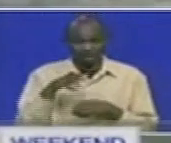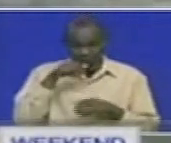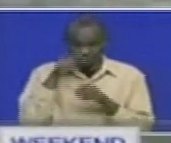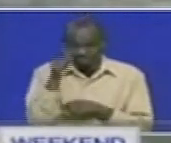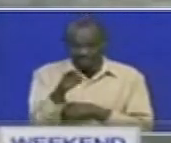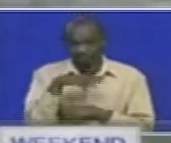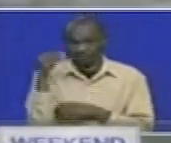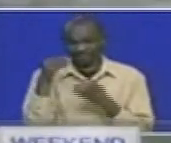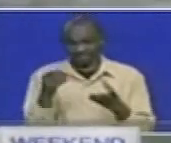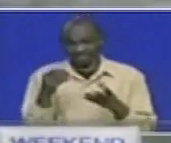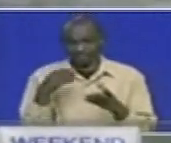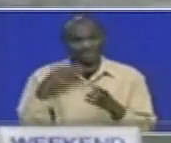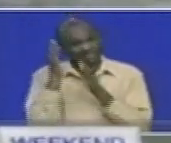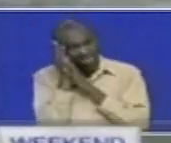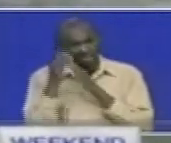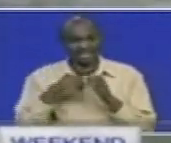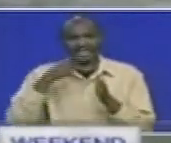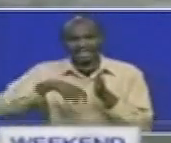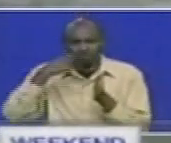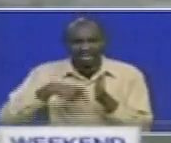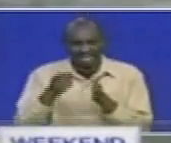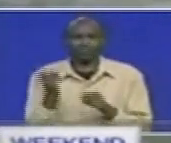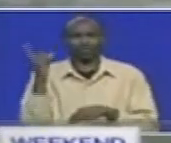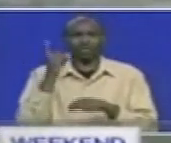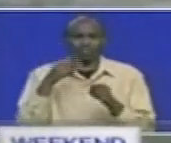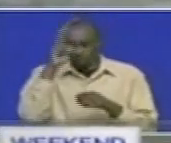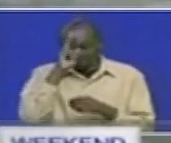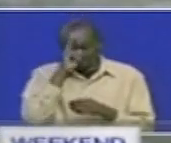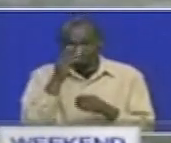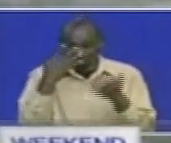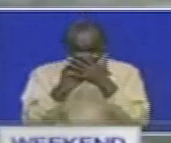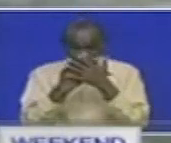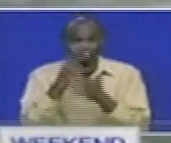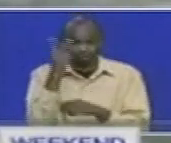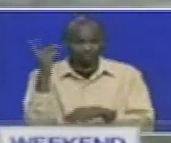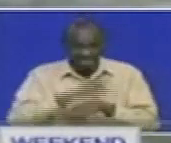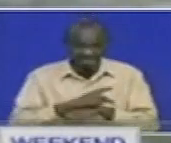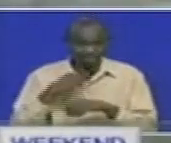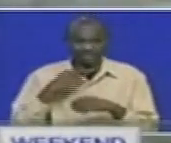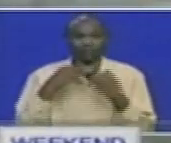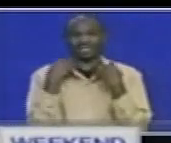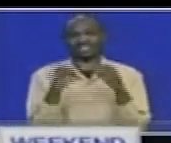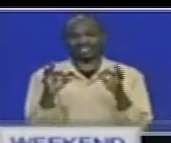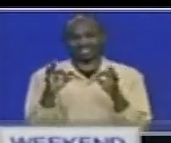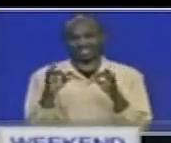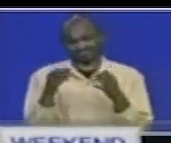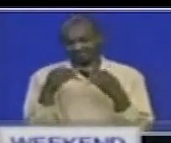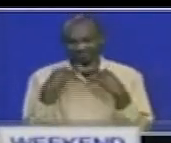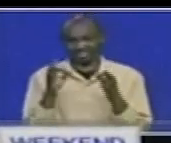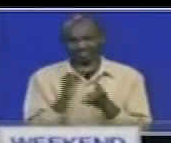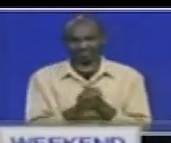to I actually slept in industrial area for two days prison two days for that action but I was risk for having no